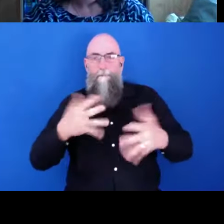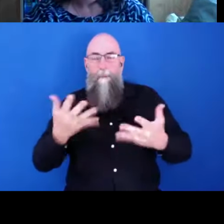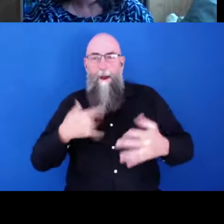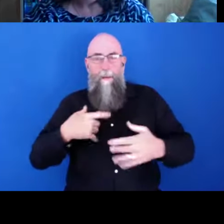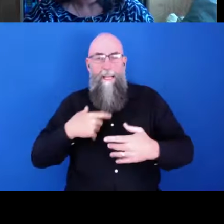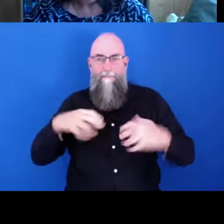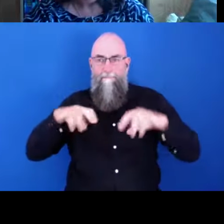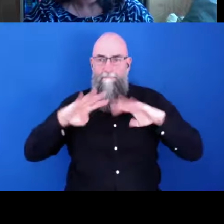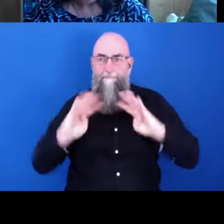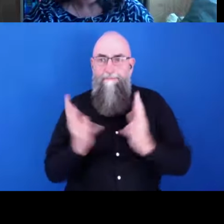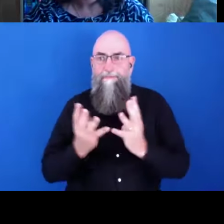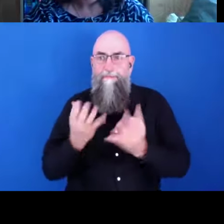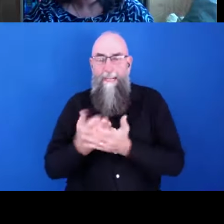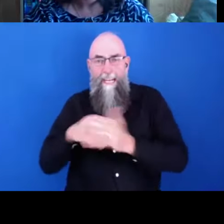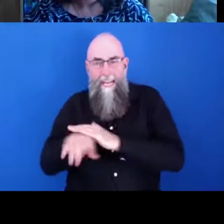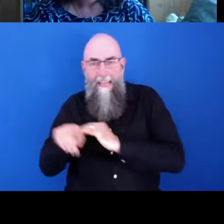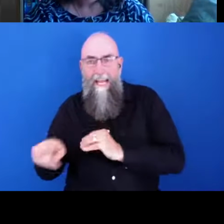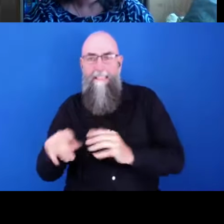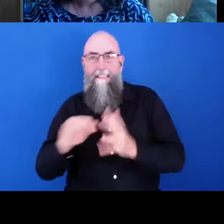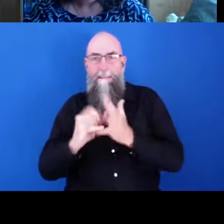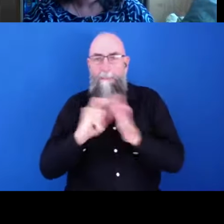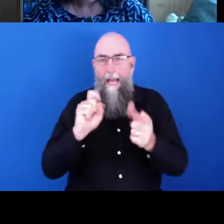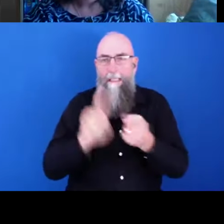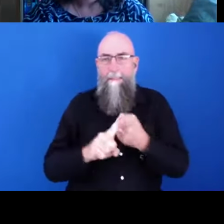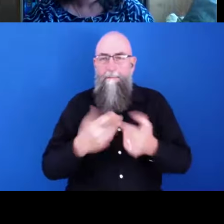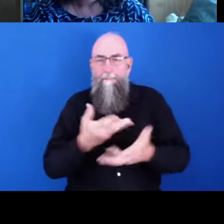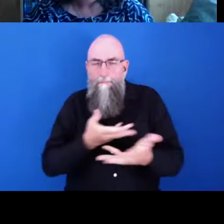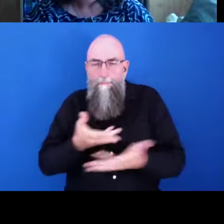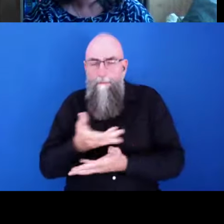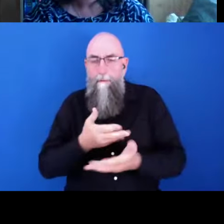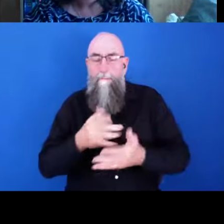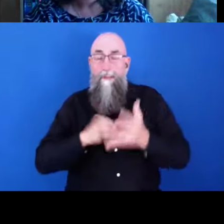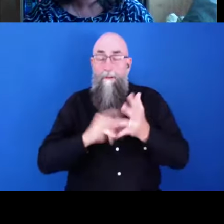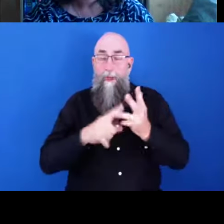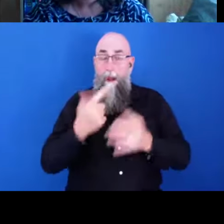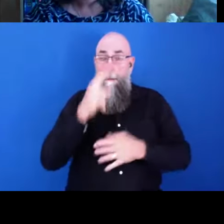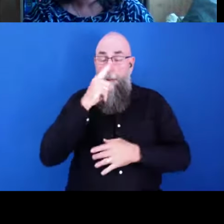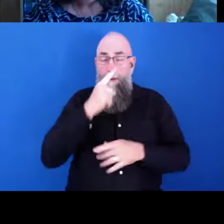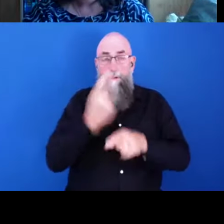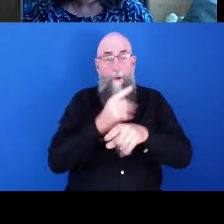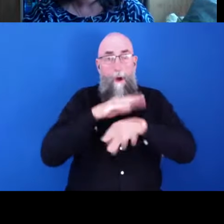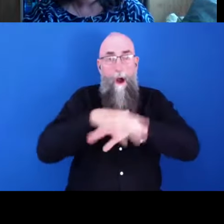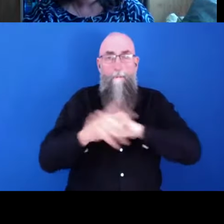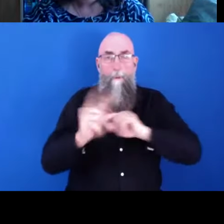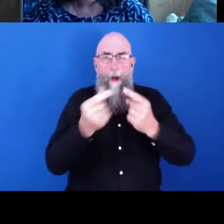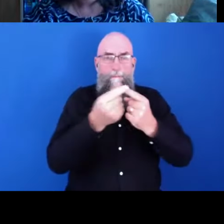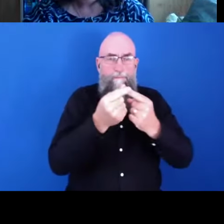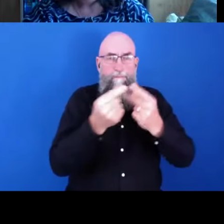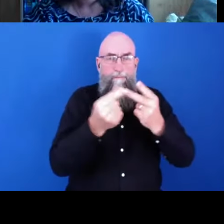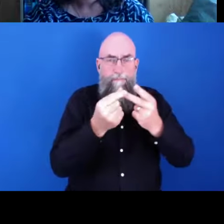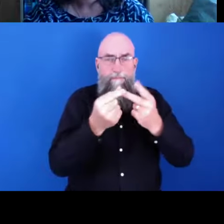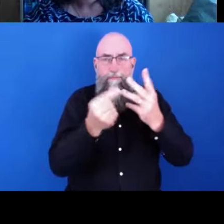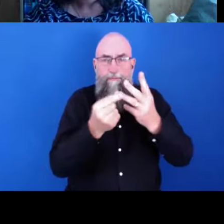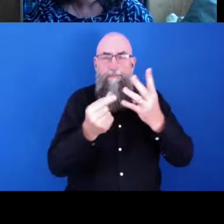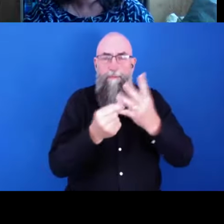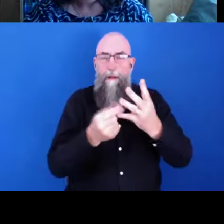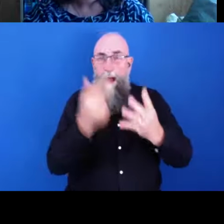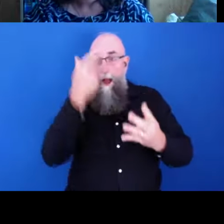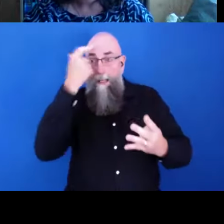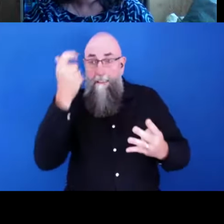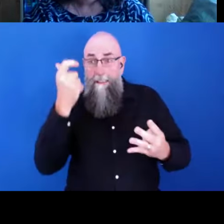things that, that people wanted to, to suggest as options. And, and I guess it was for me,